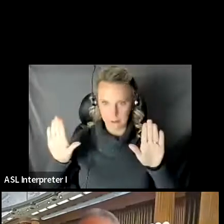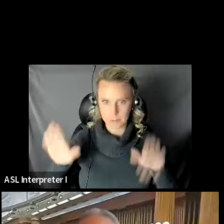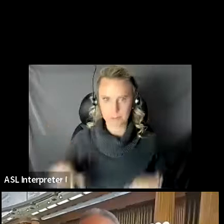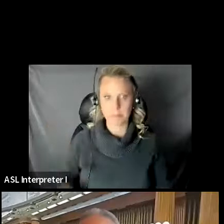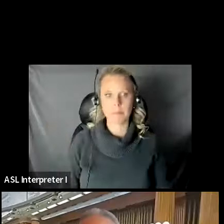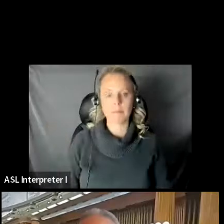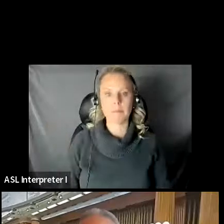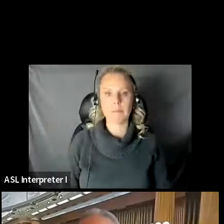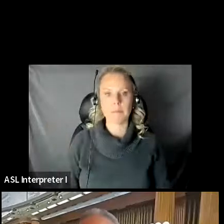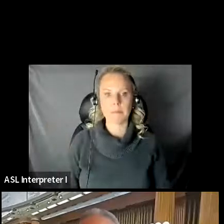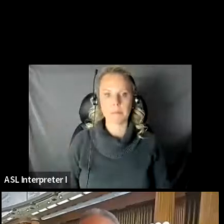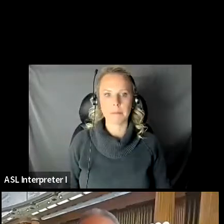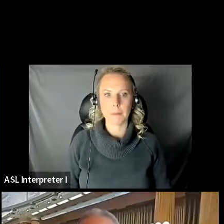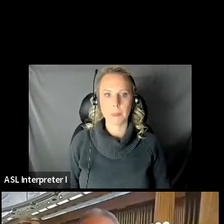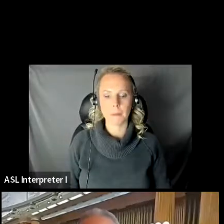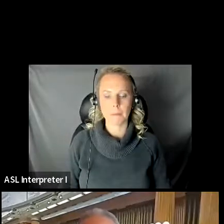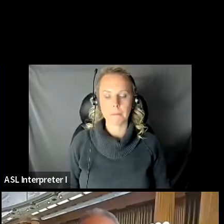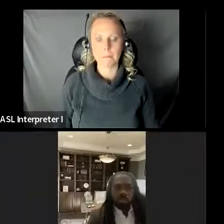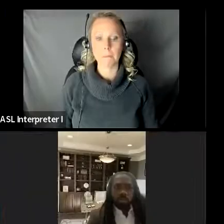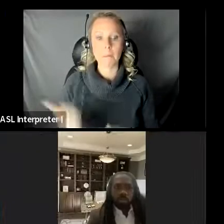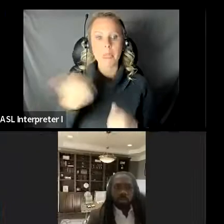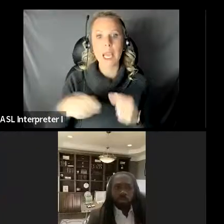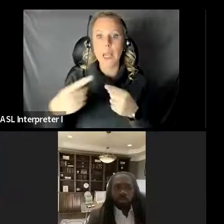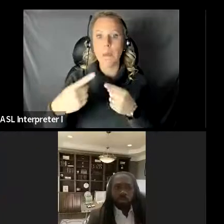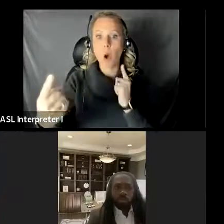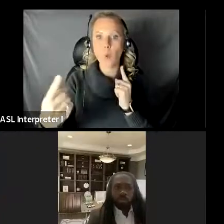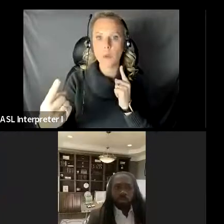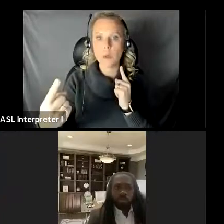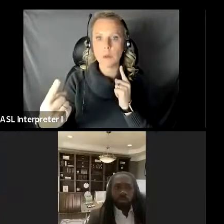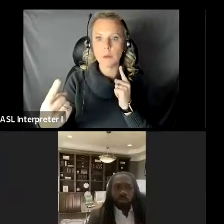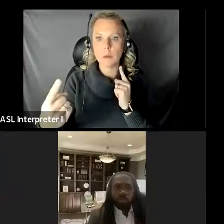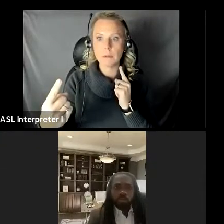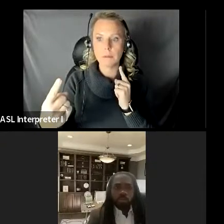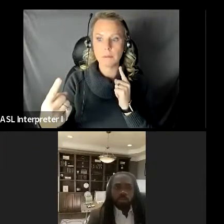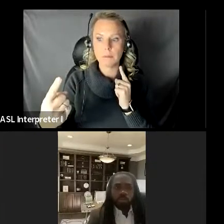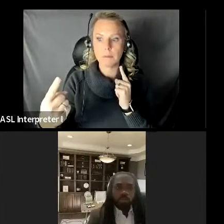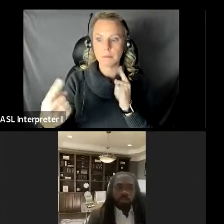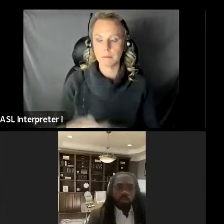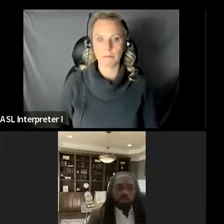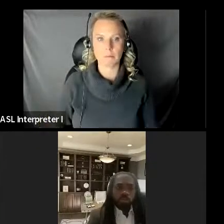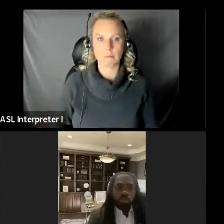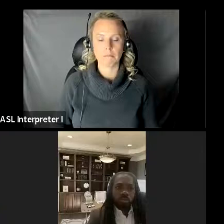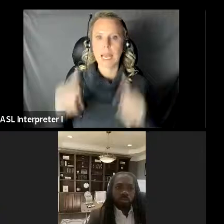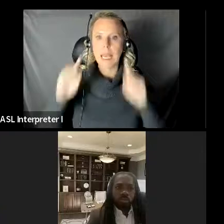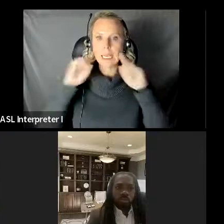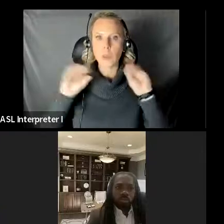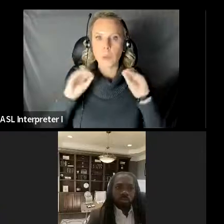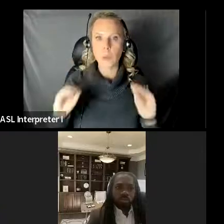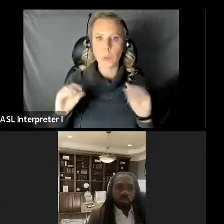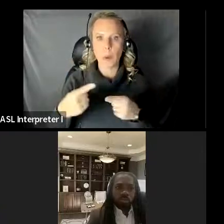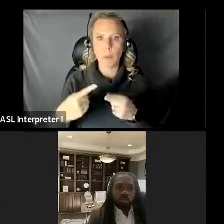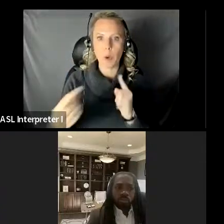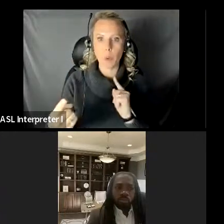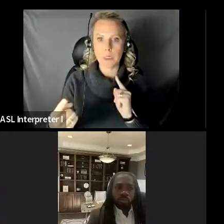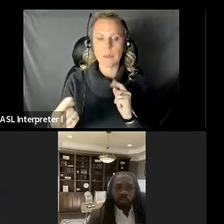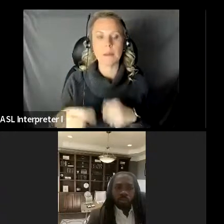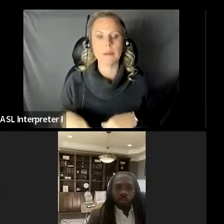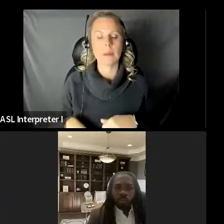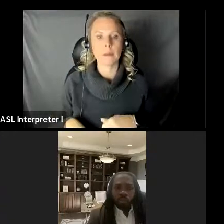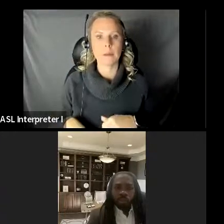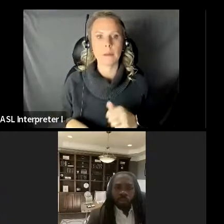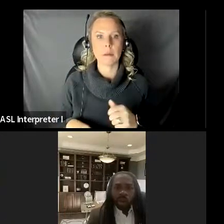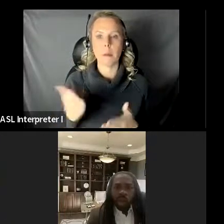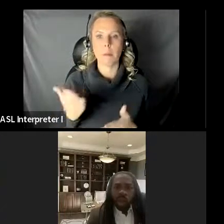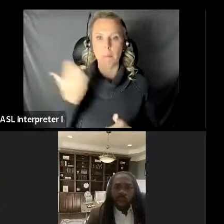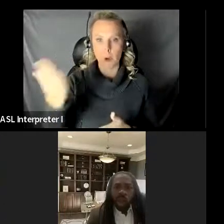Aye. Are there any opposed? I don't hear anyone opposing. The